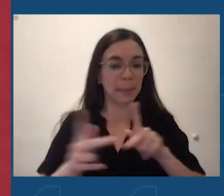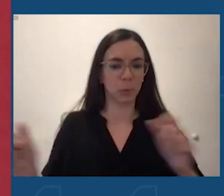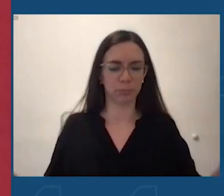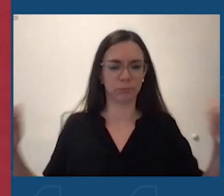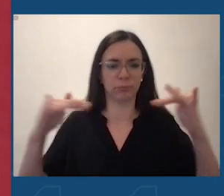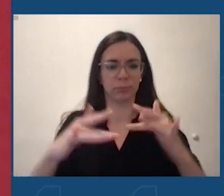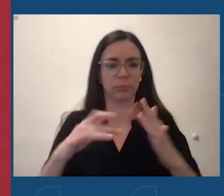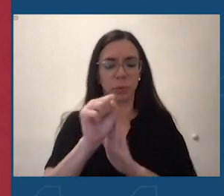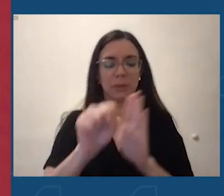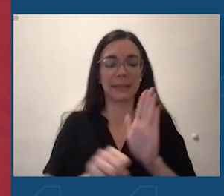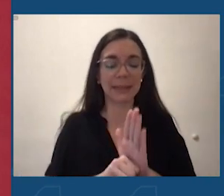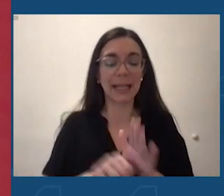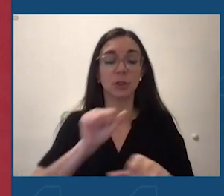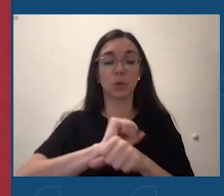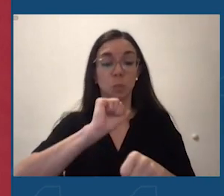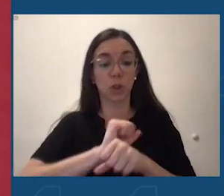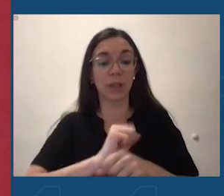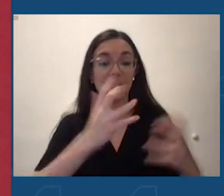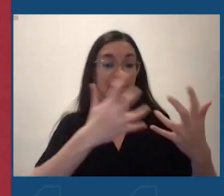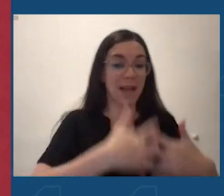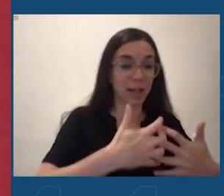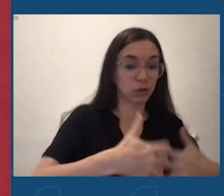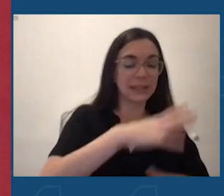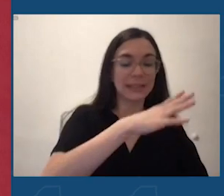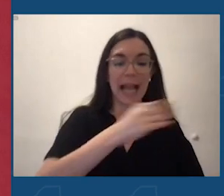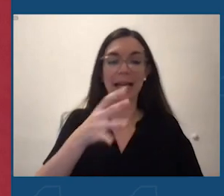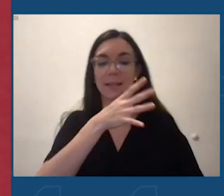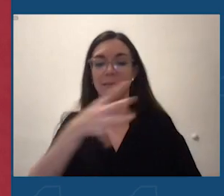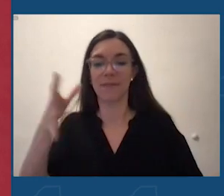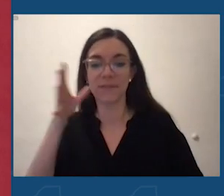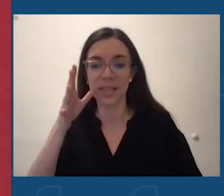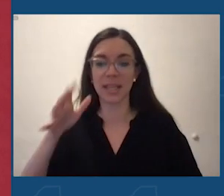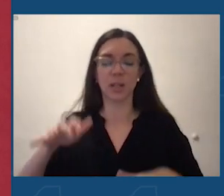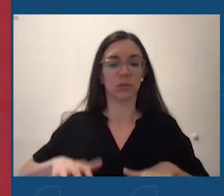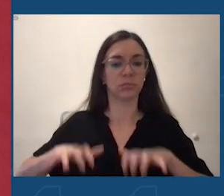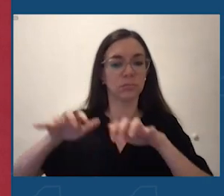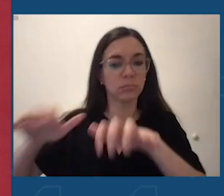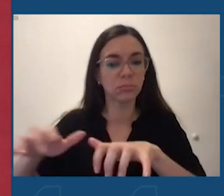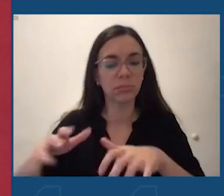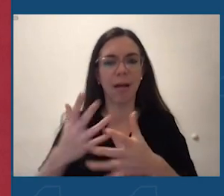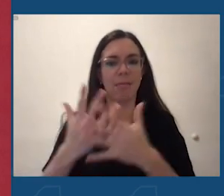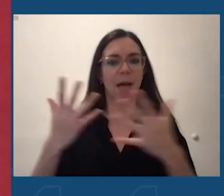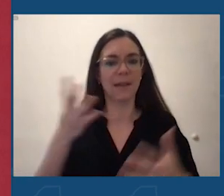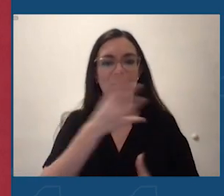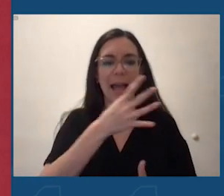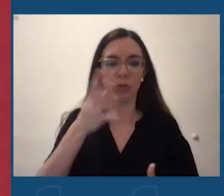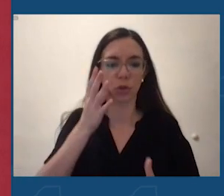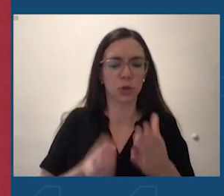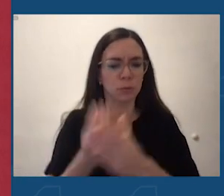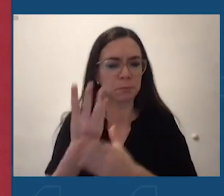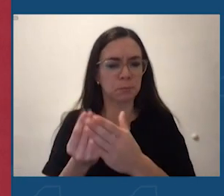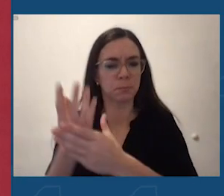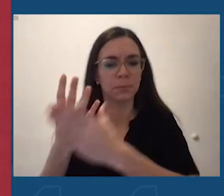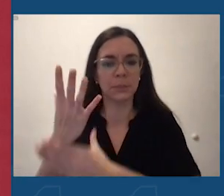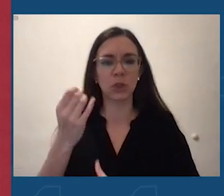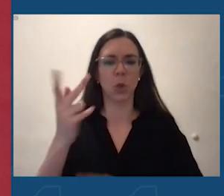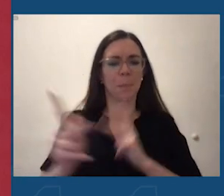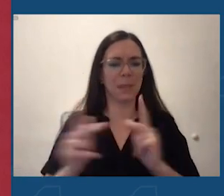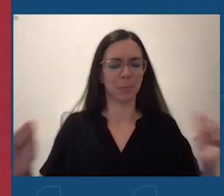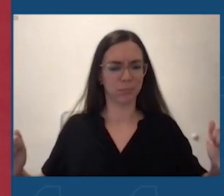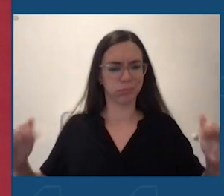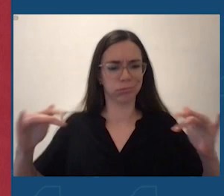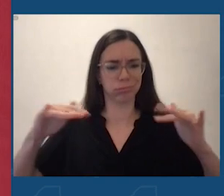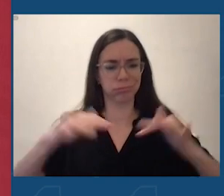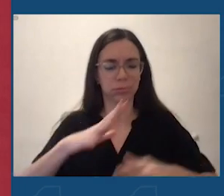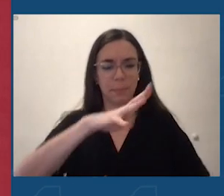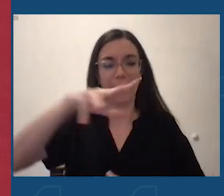in the fields. So there's a lot of agriculture, corn, strawberries, lettuce. So people came to be part of this economy.